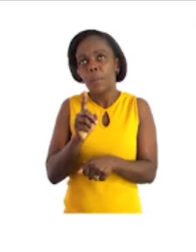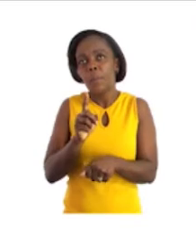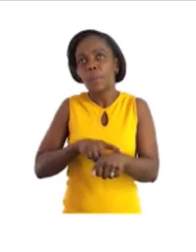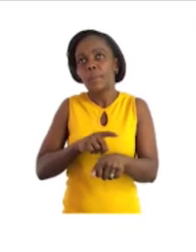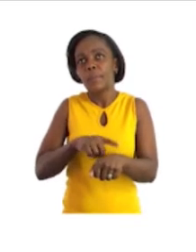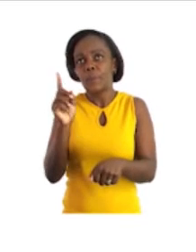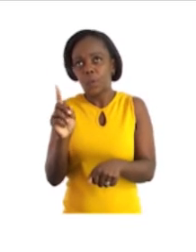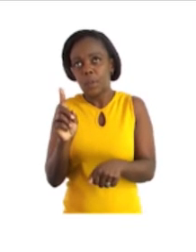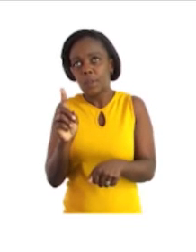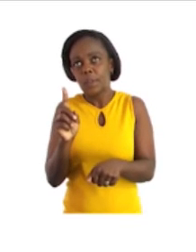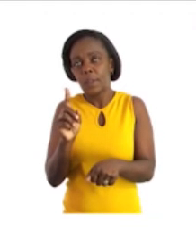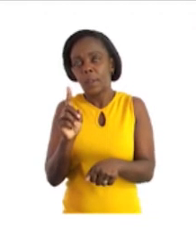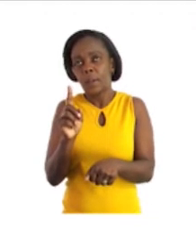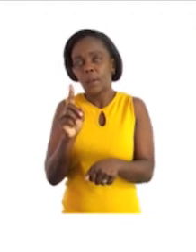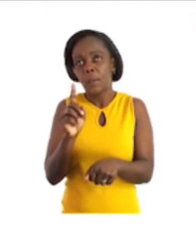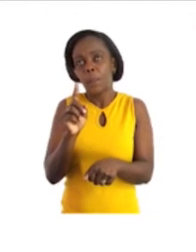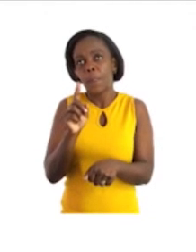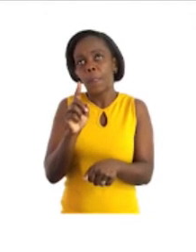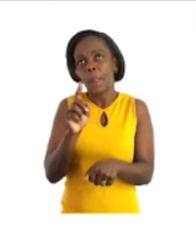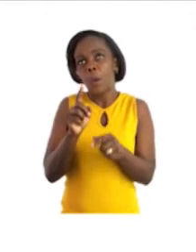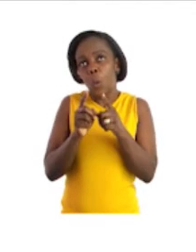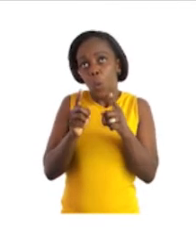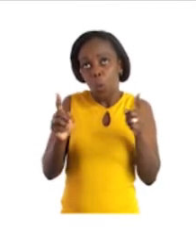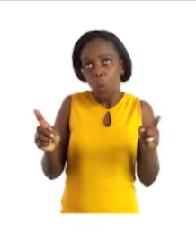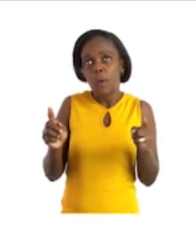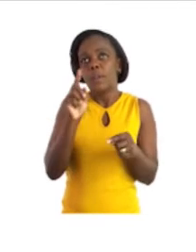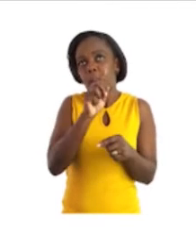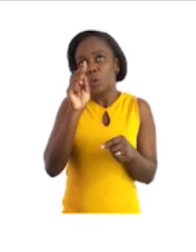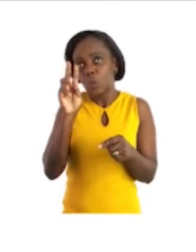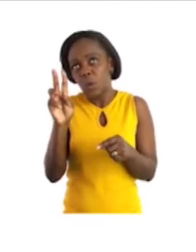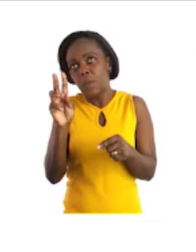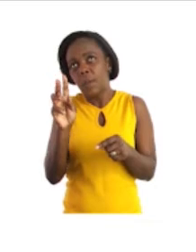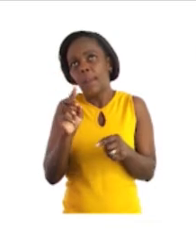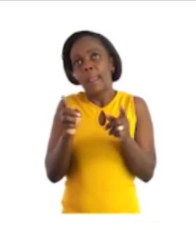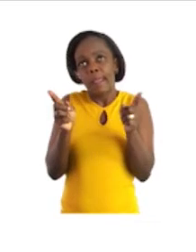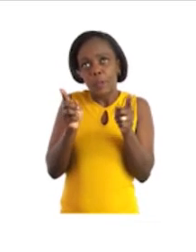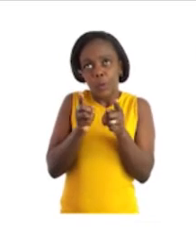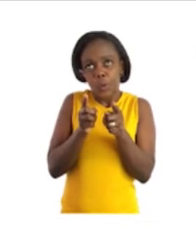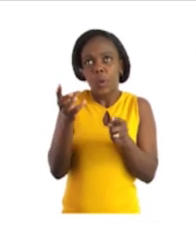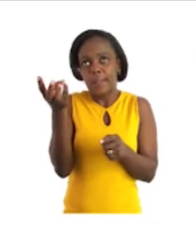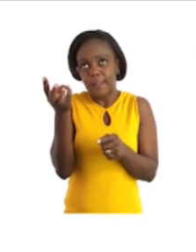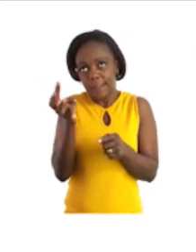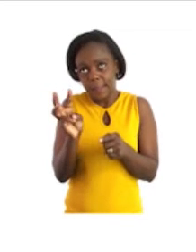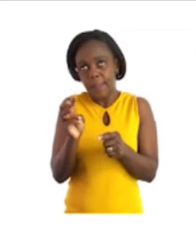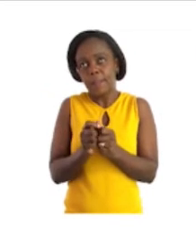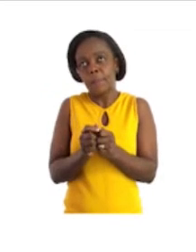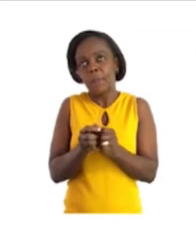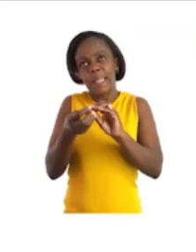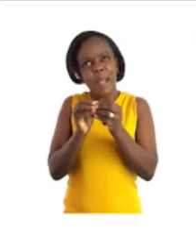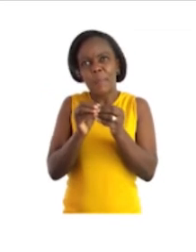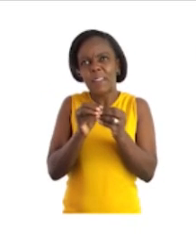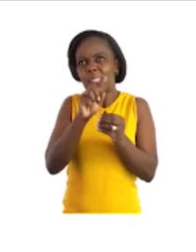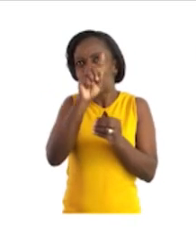is on 12 and the short hand is on 6. Remember something. The numbers must be in your head. Not